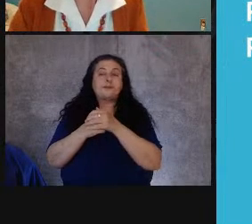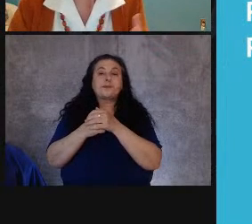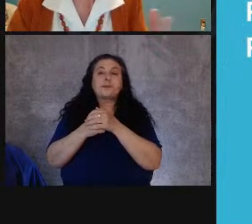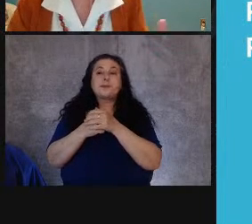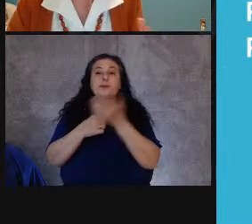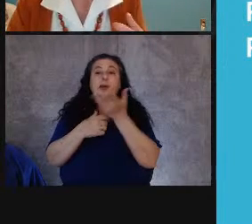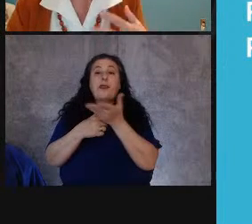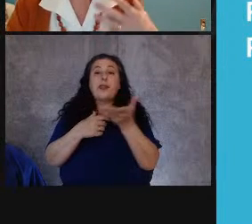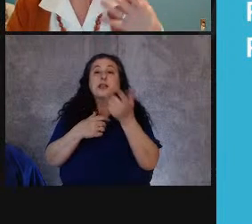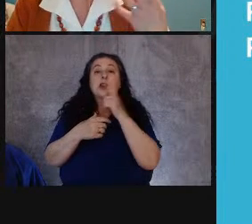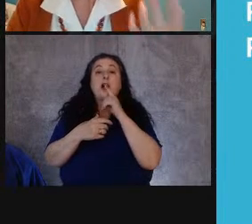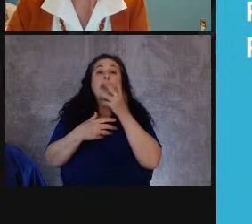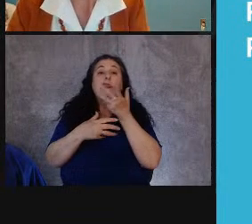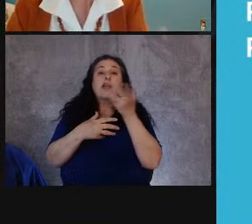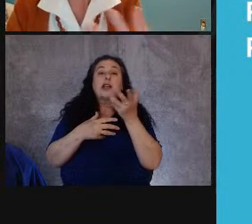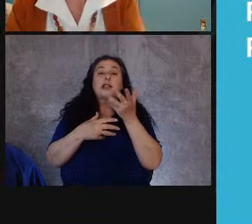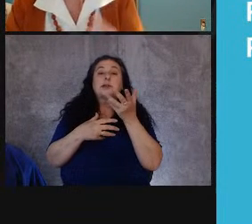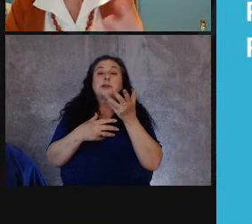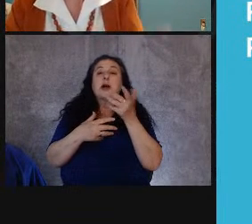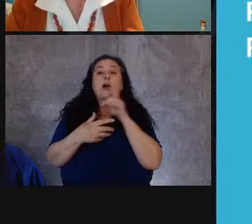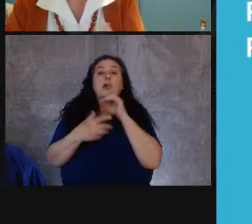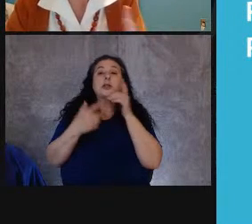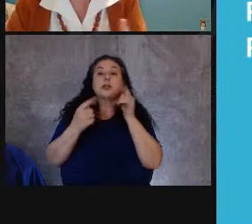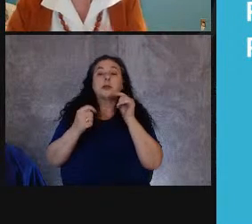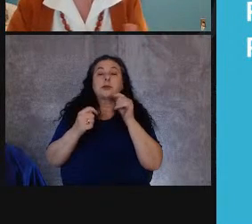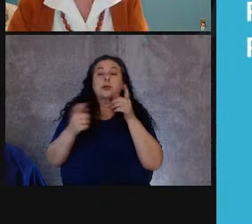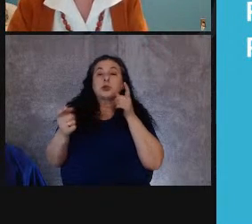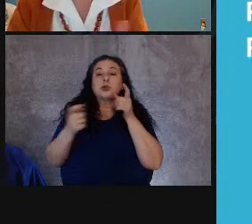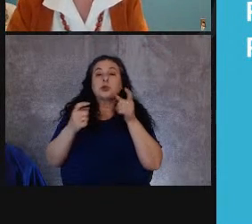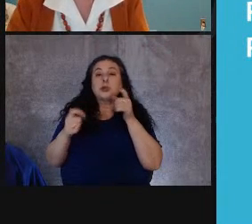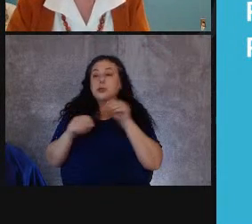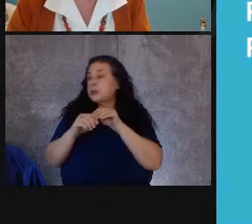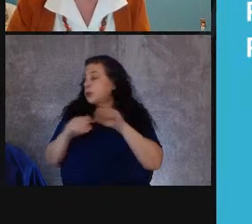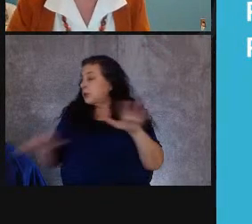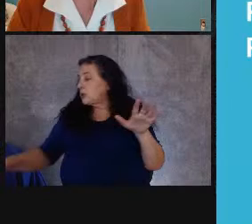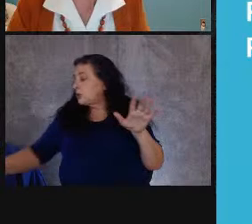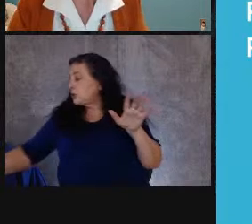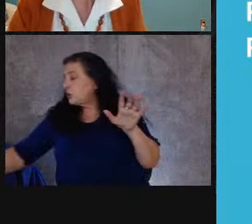are things that are attempts to control contagious